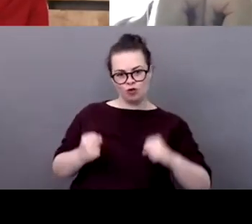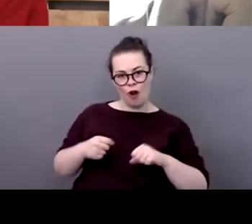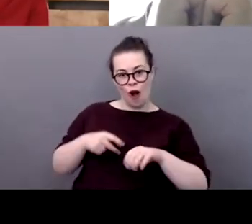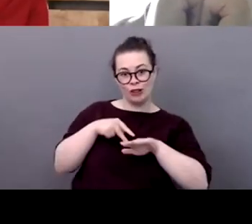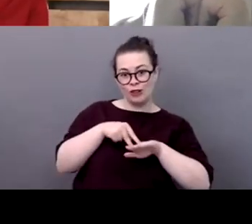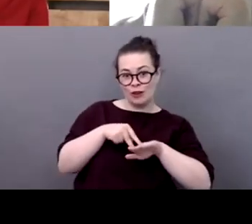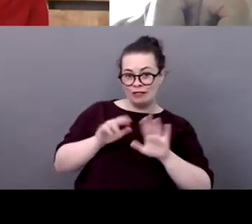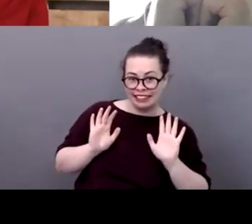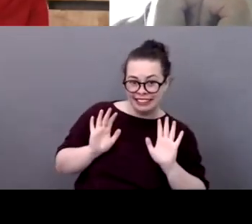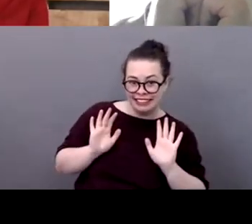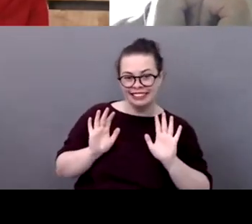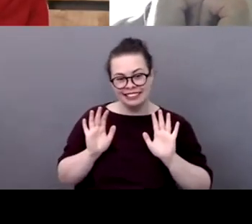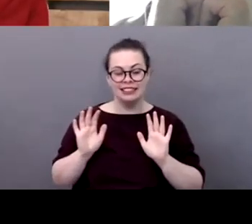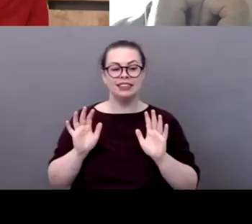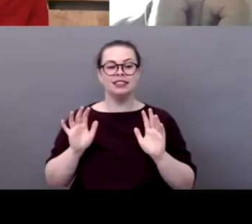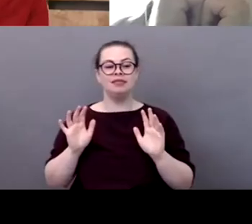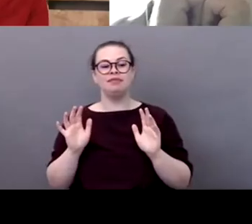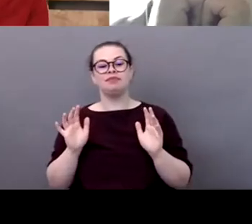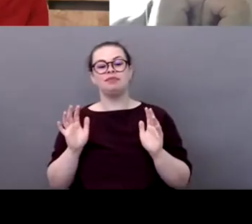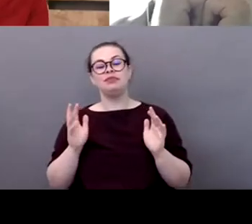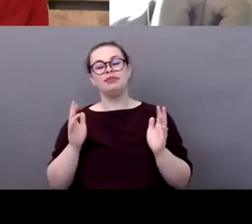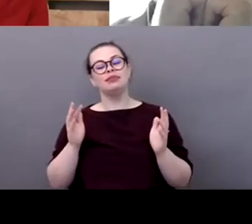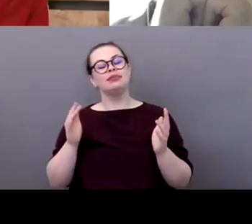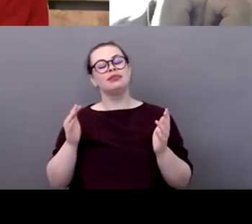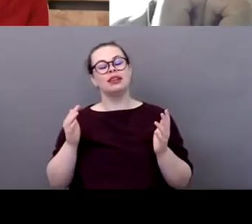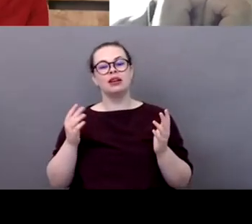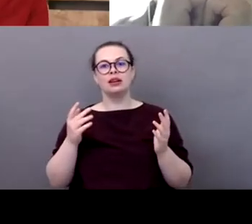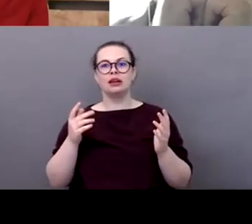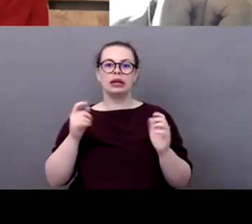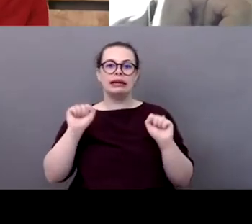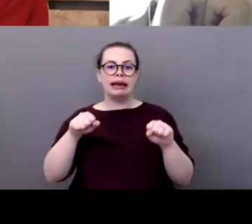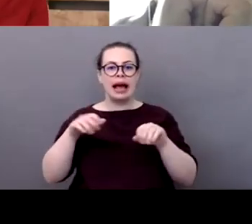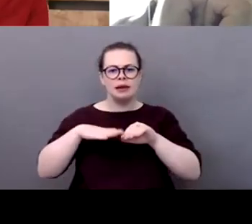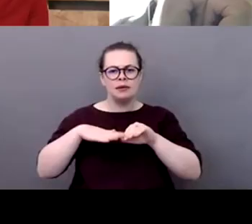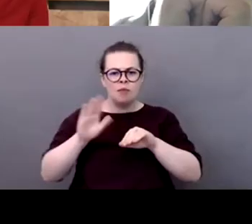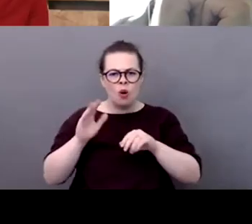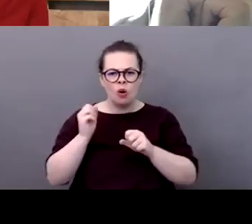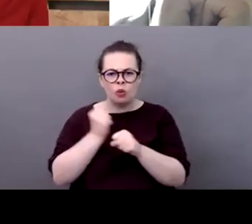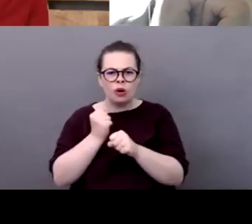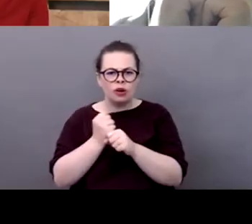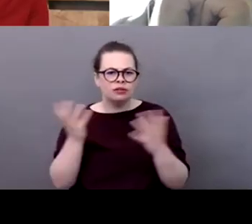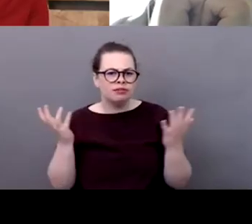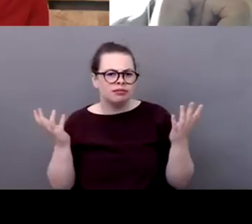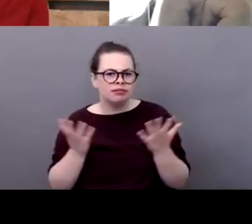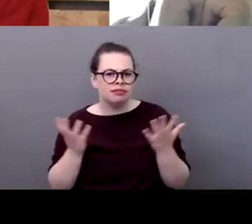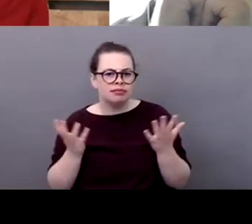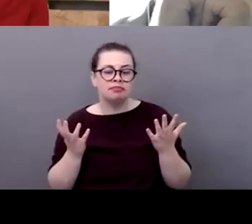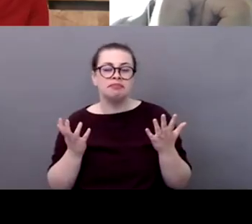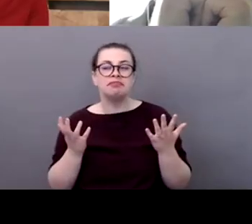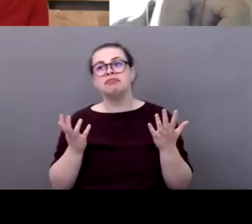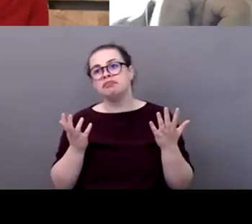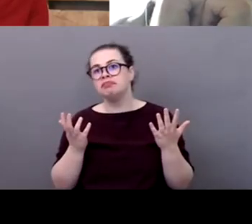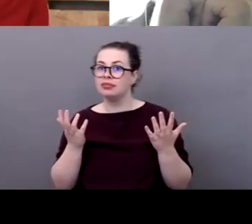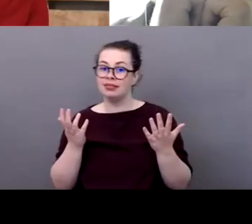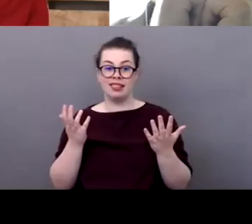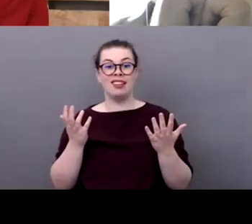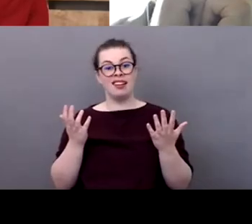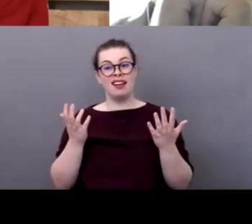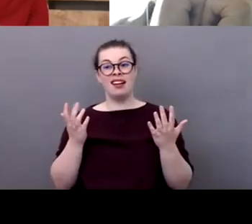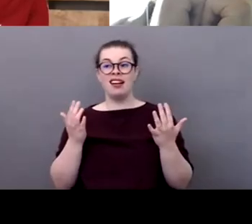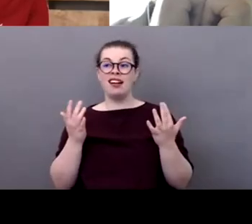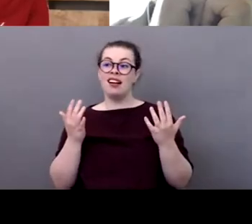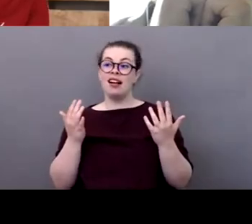one could argue you see more engagement and direct action, is perhaps on water sports, where we're